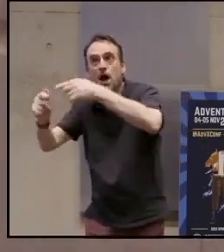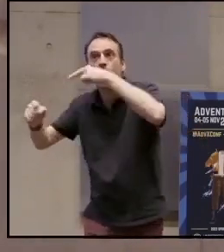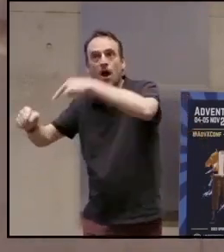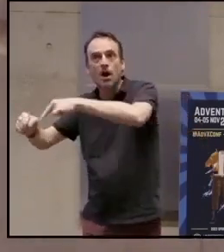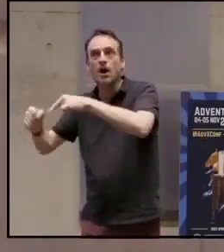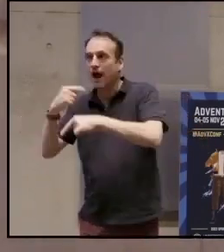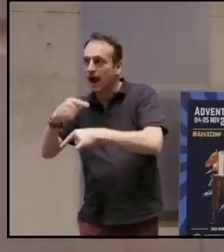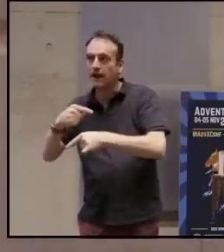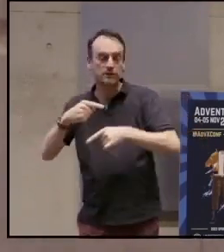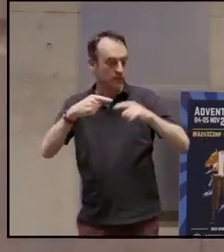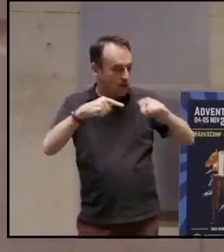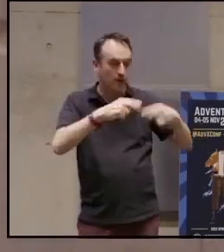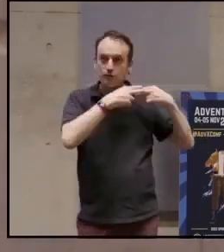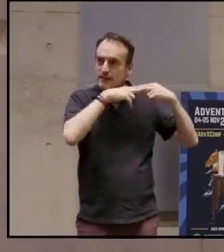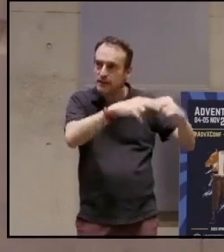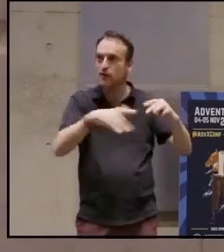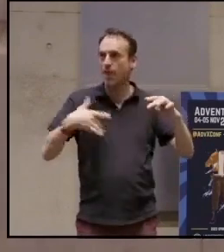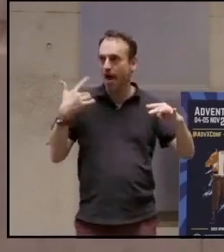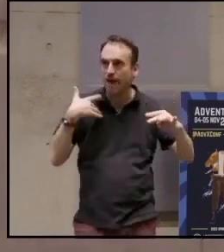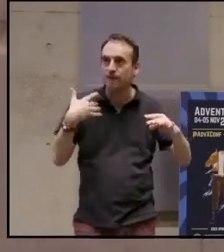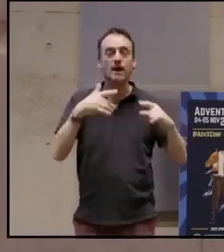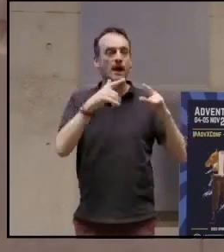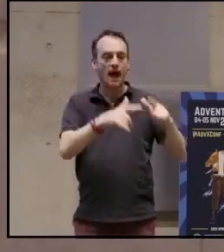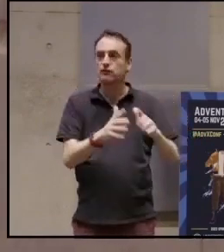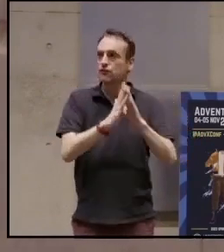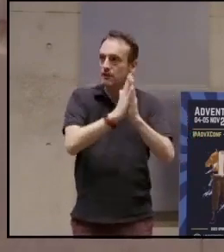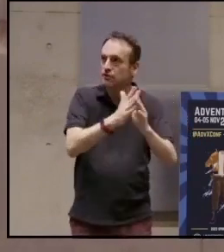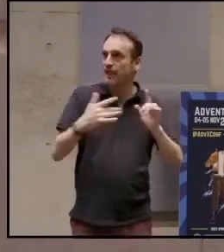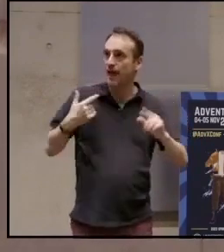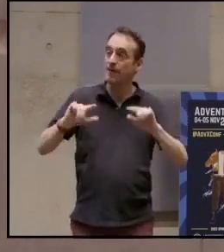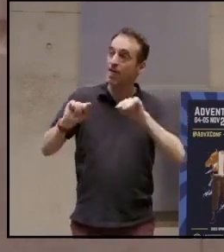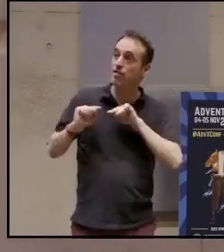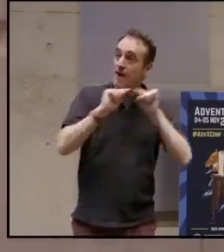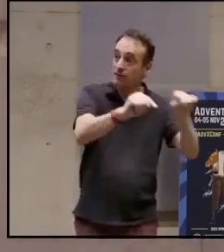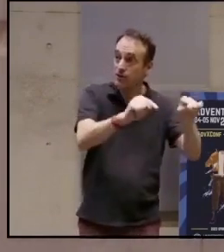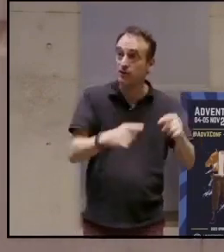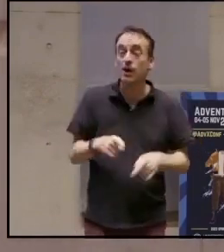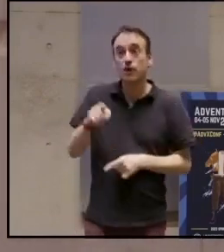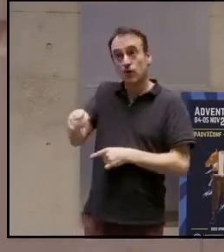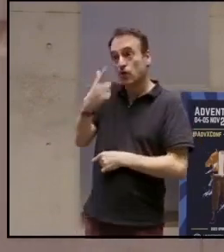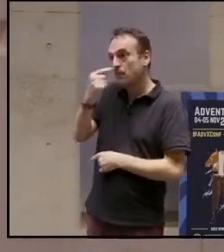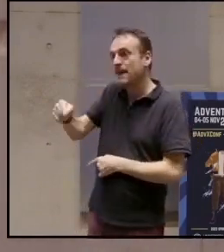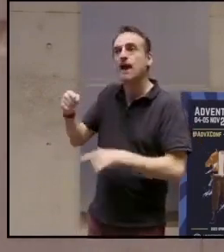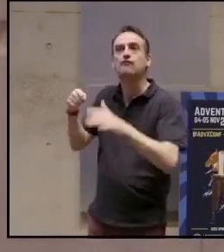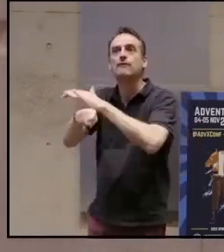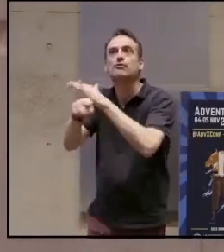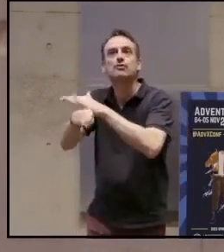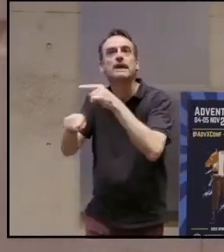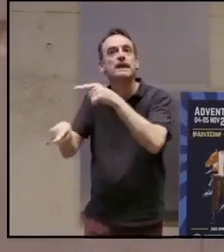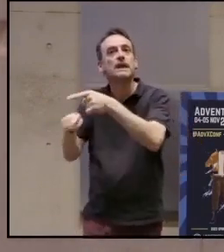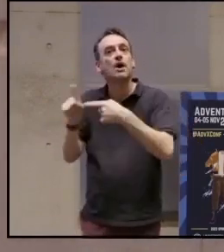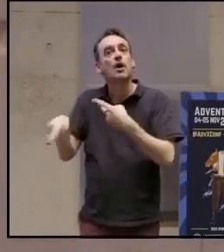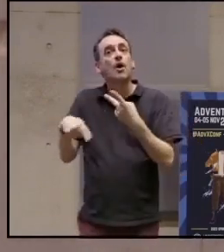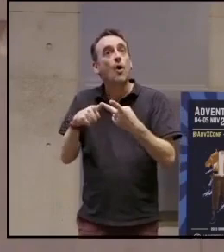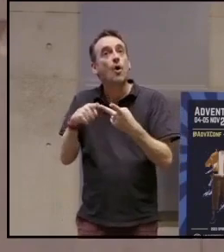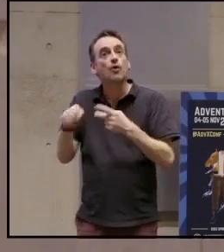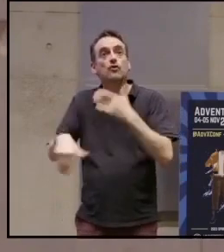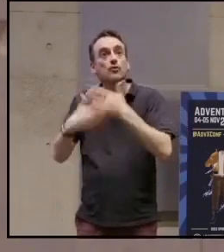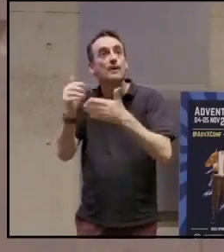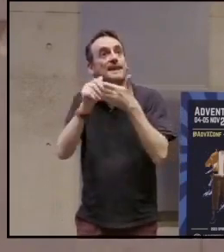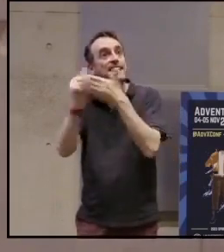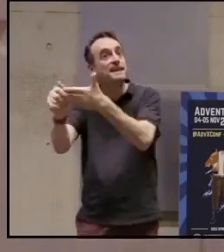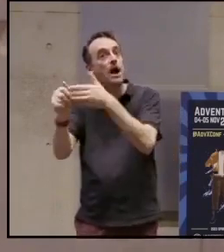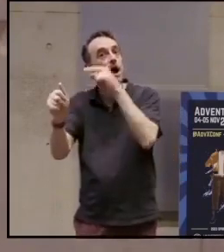life be the political backdrop of your retro JRPG. You could have your protagonist only see this new leader's point of